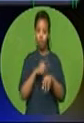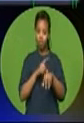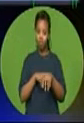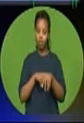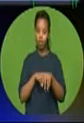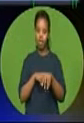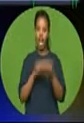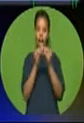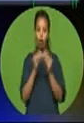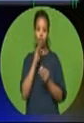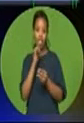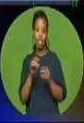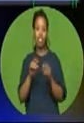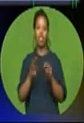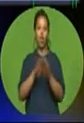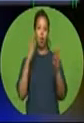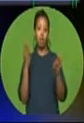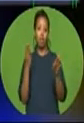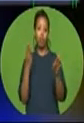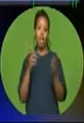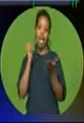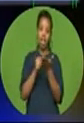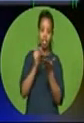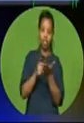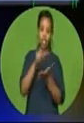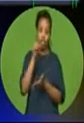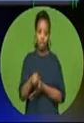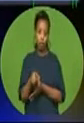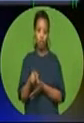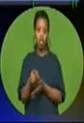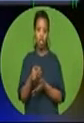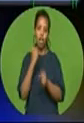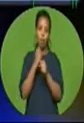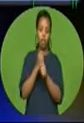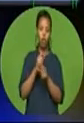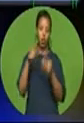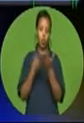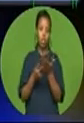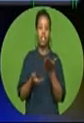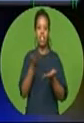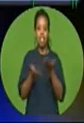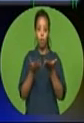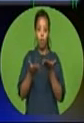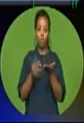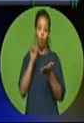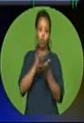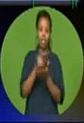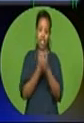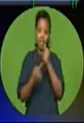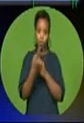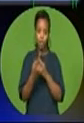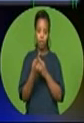account is opened, entries need to be made into it so that the balance for that